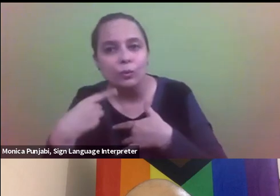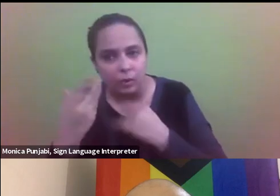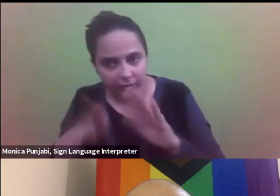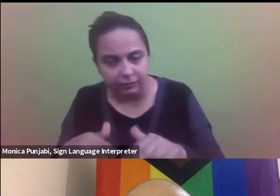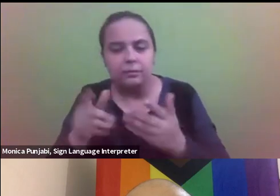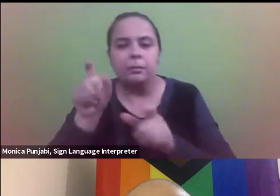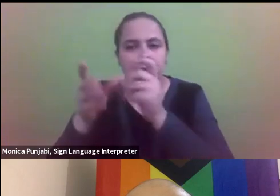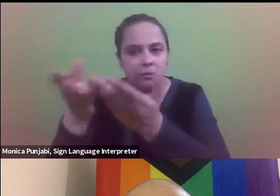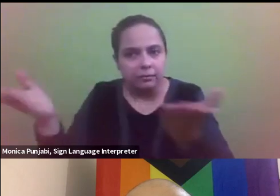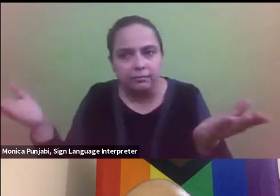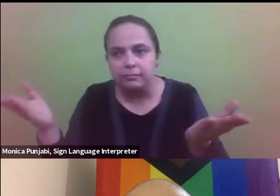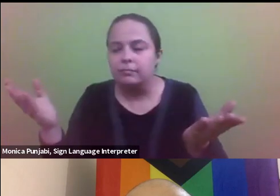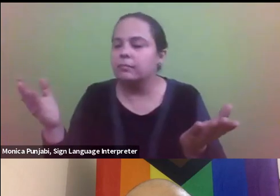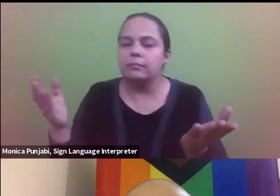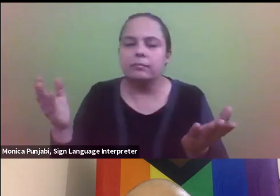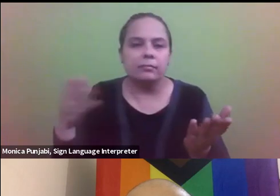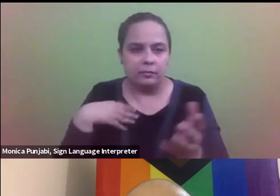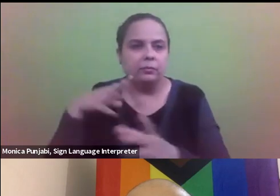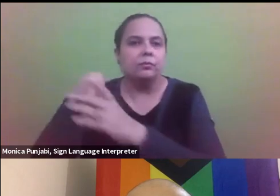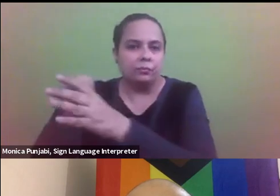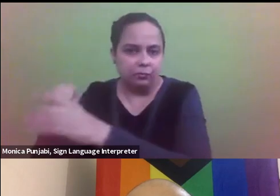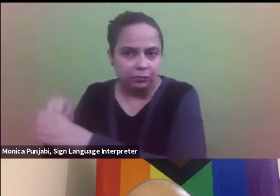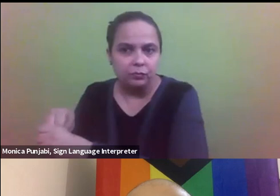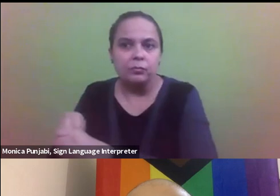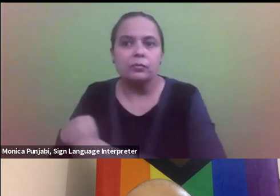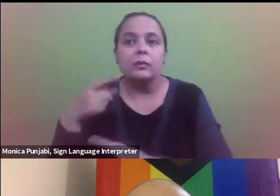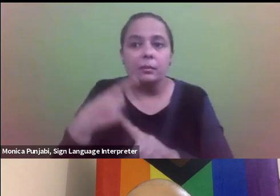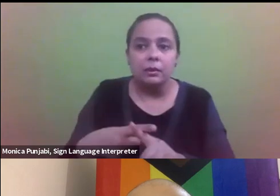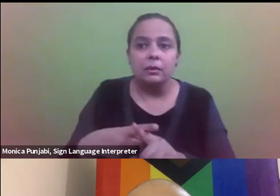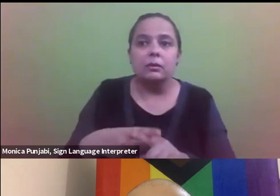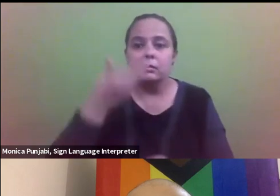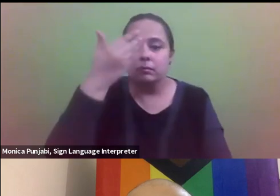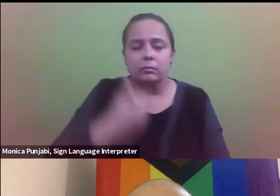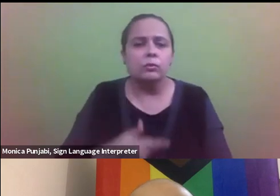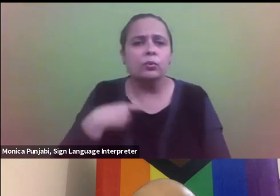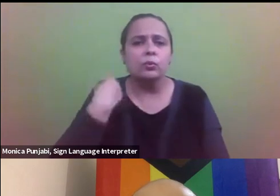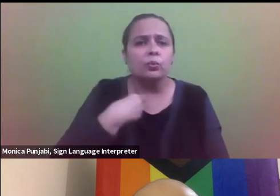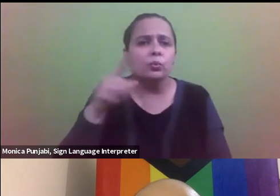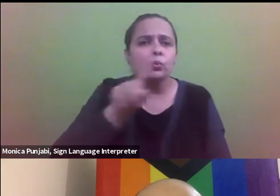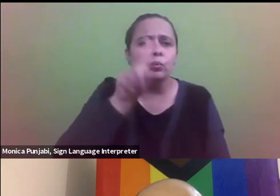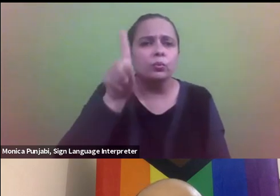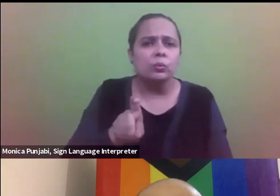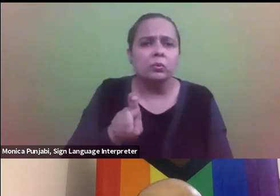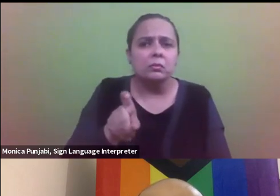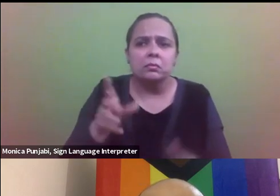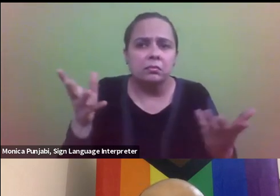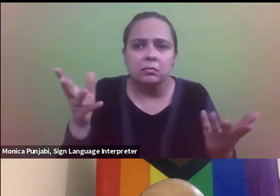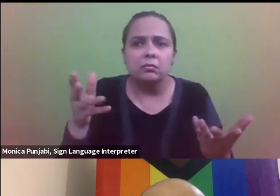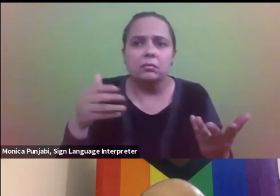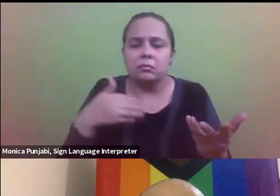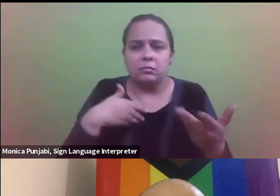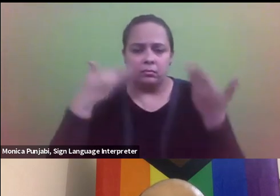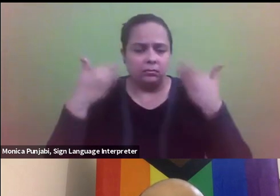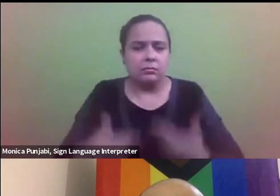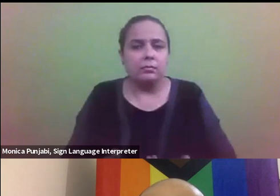sexuality, but recently I've also started questioning my gender. In fact, I'm questioning the whole concept of gender in